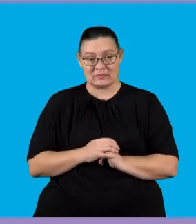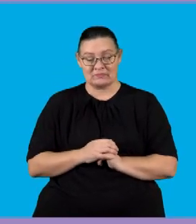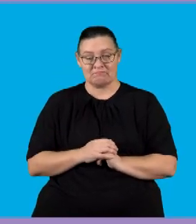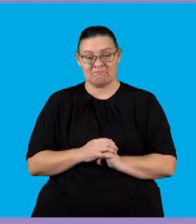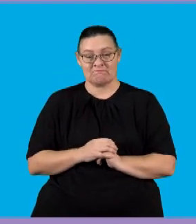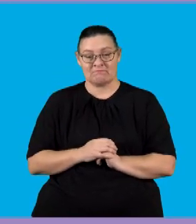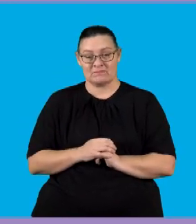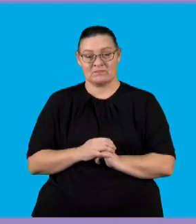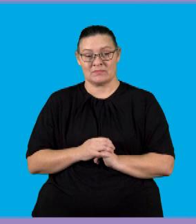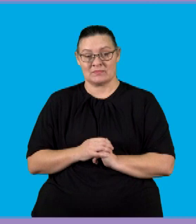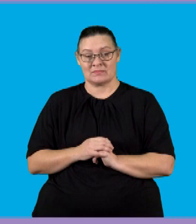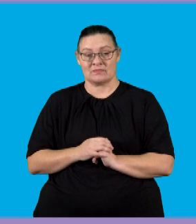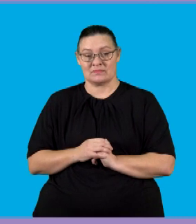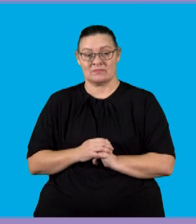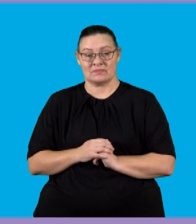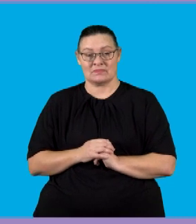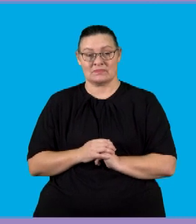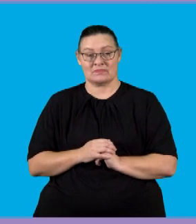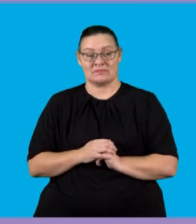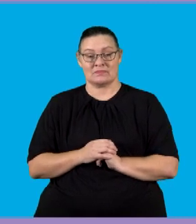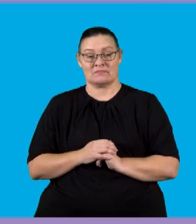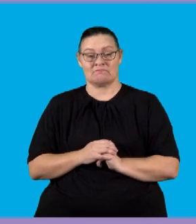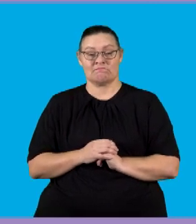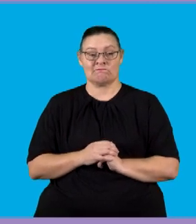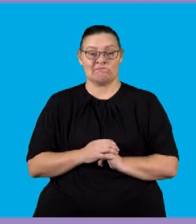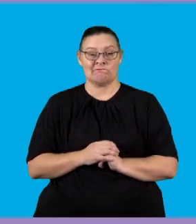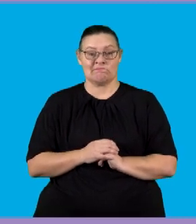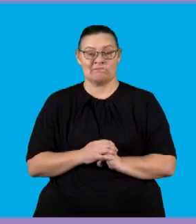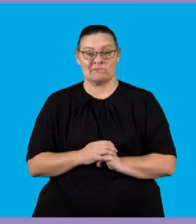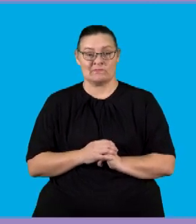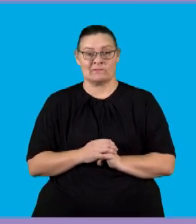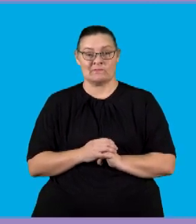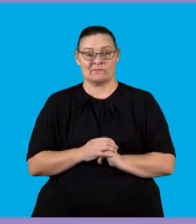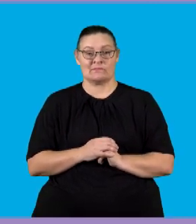a 2 as our exponent there.